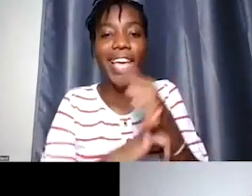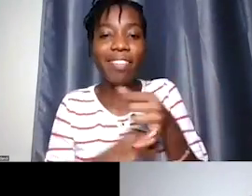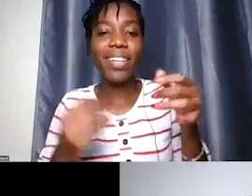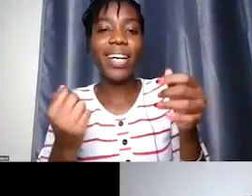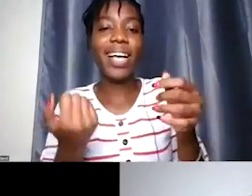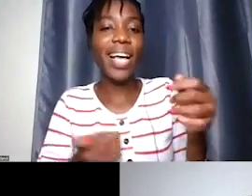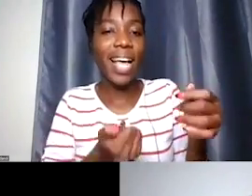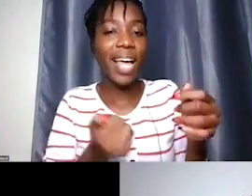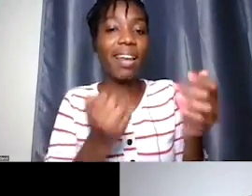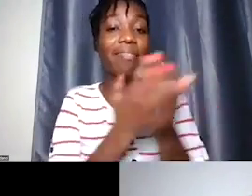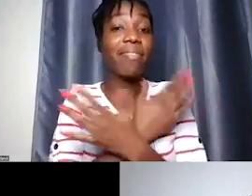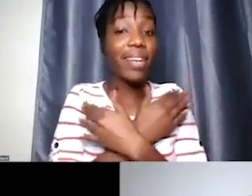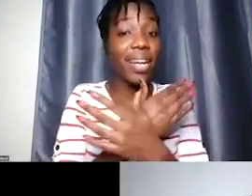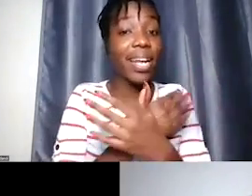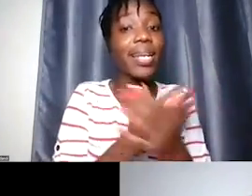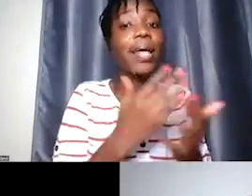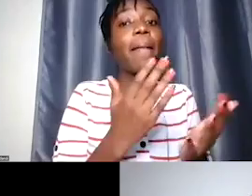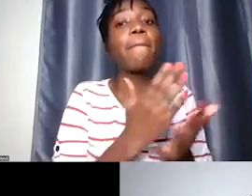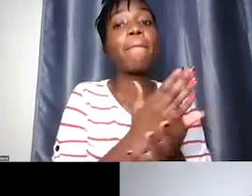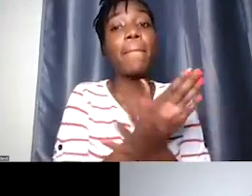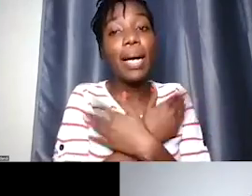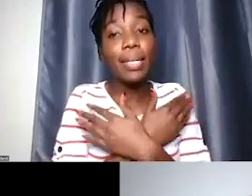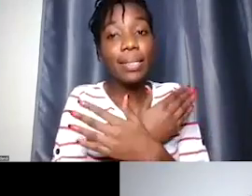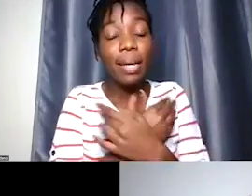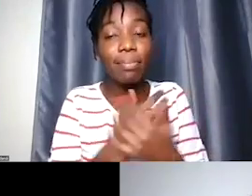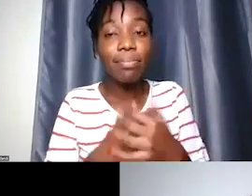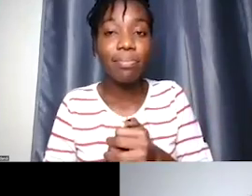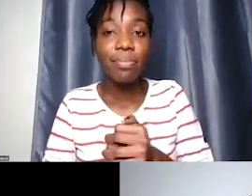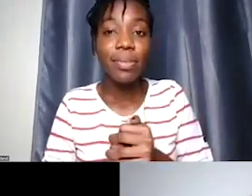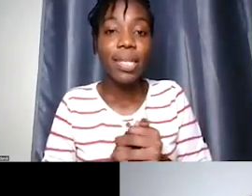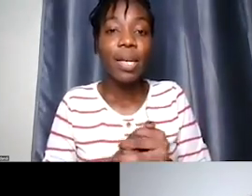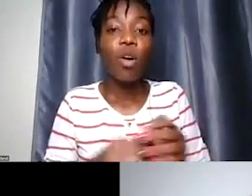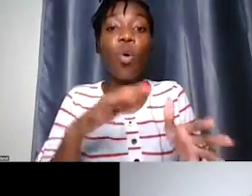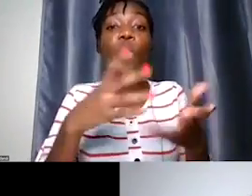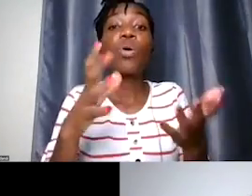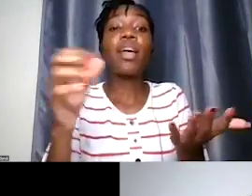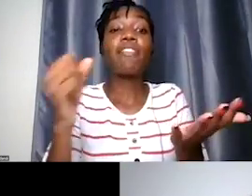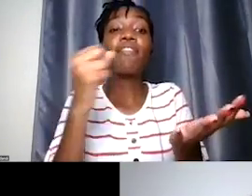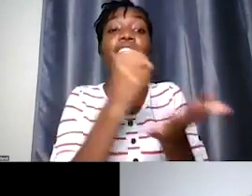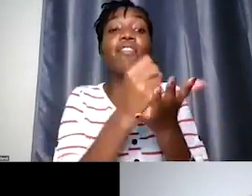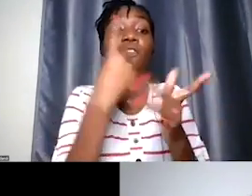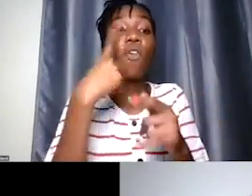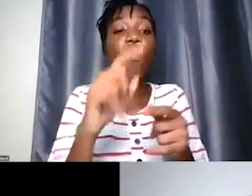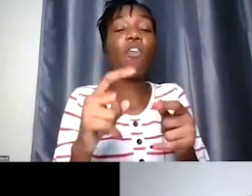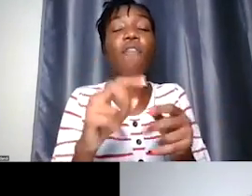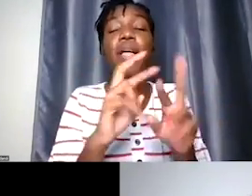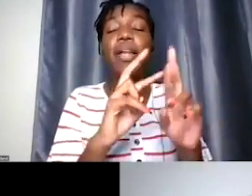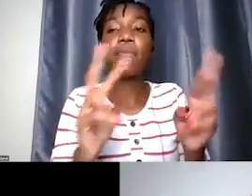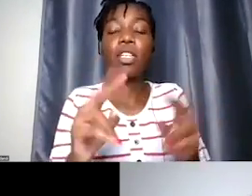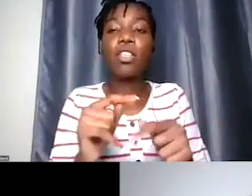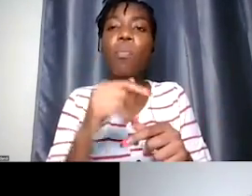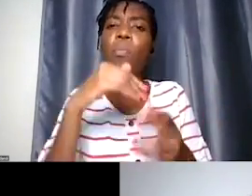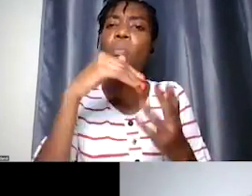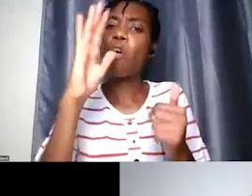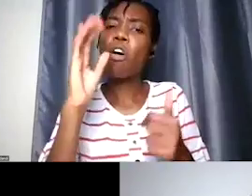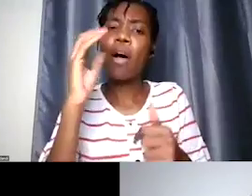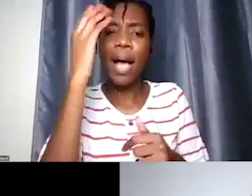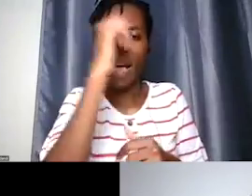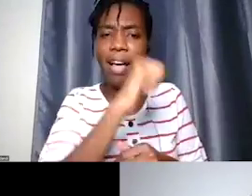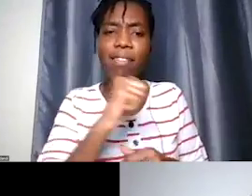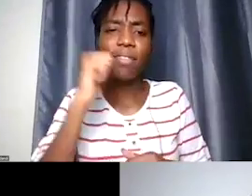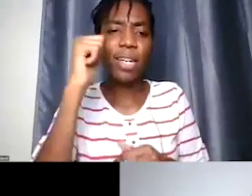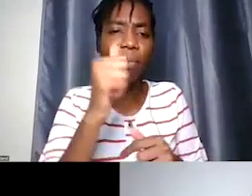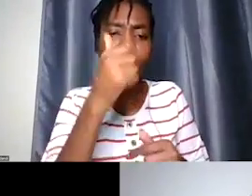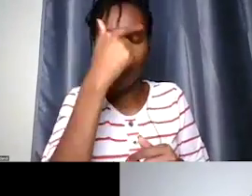partner, and taking advantage of vulnerability. And especially in Africa, because in the Western world,